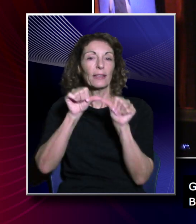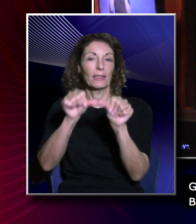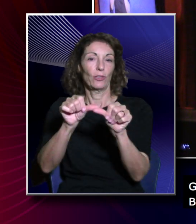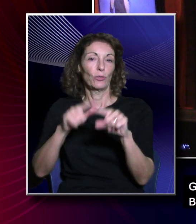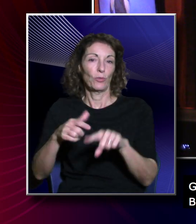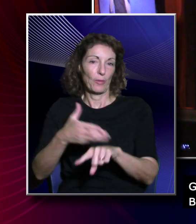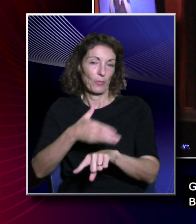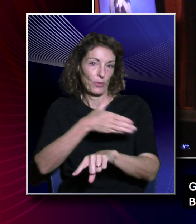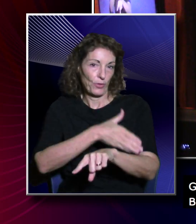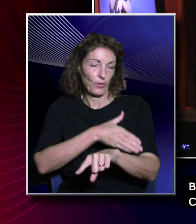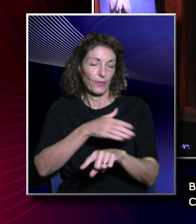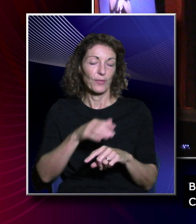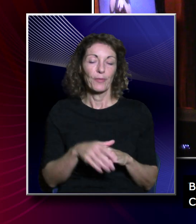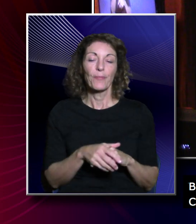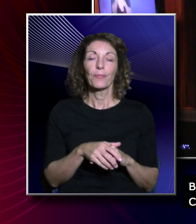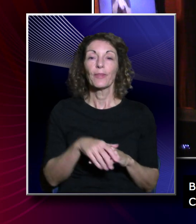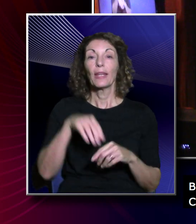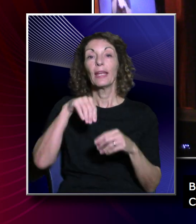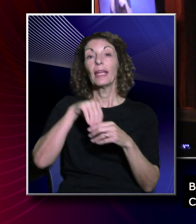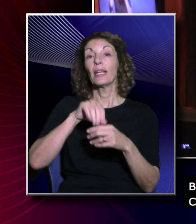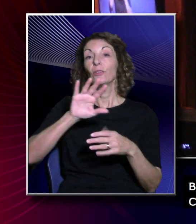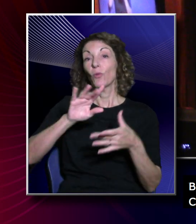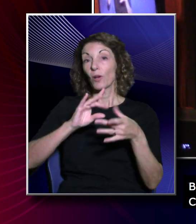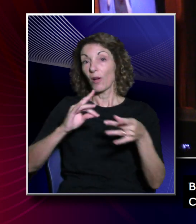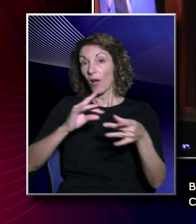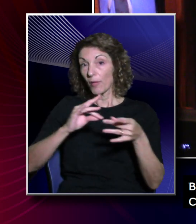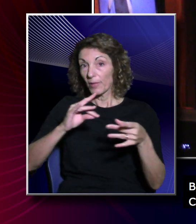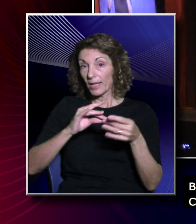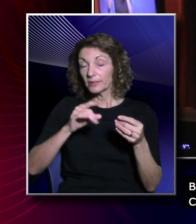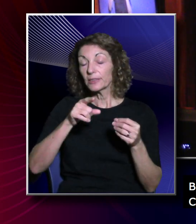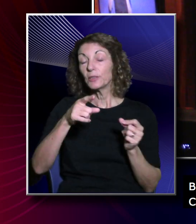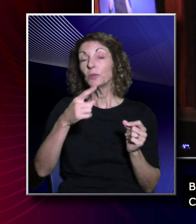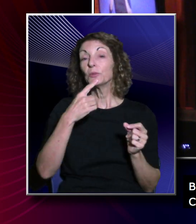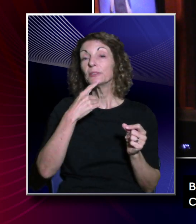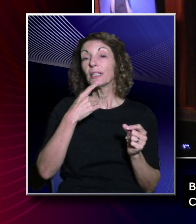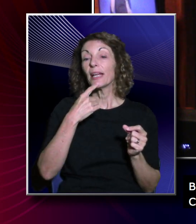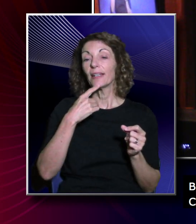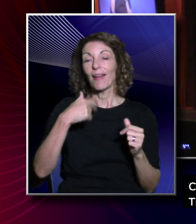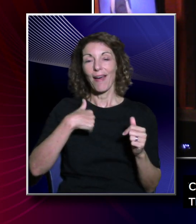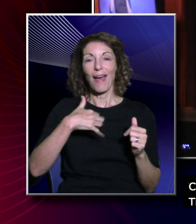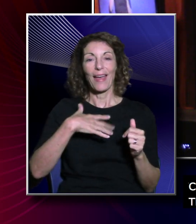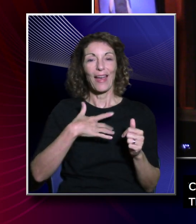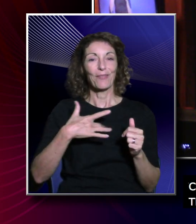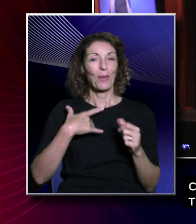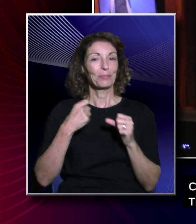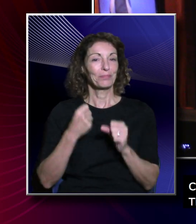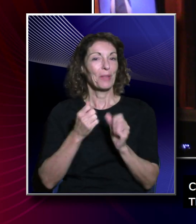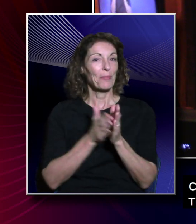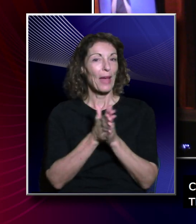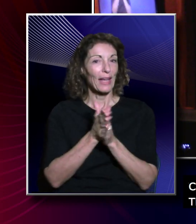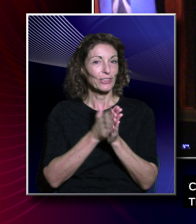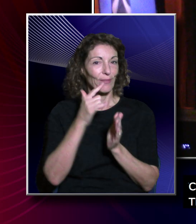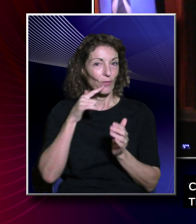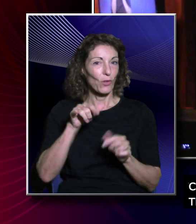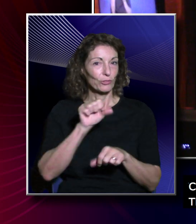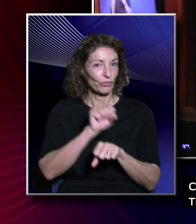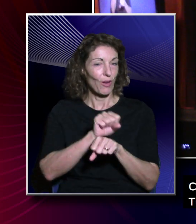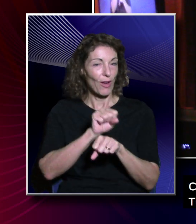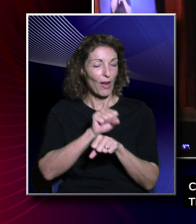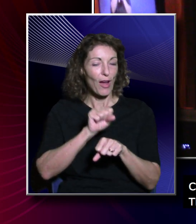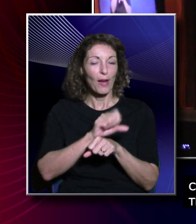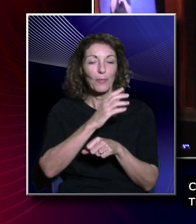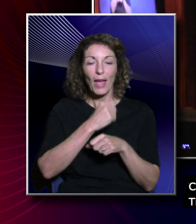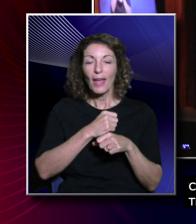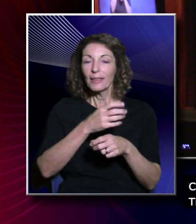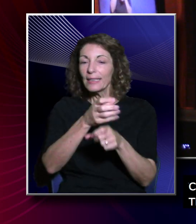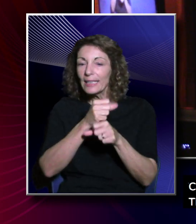improve. In your comments, you stated that I had a passion for the job and getting to know what I